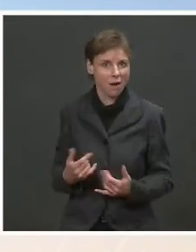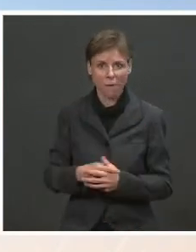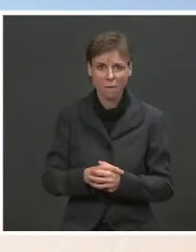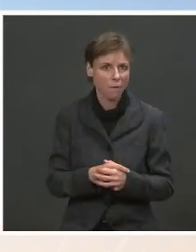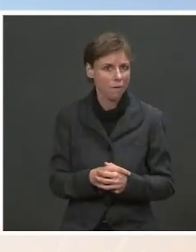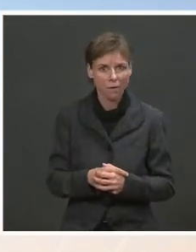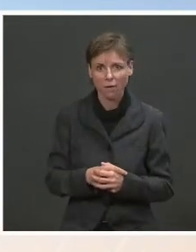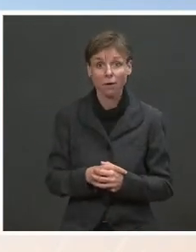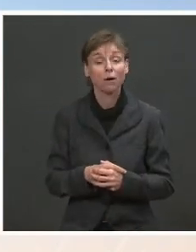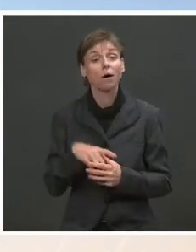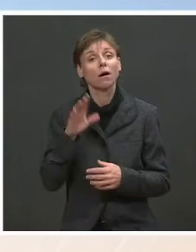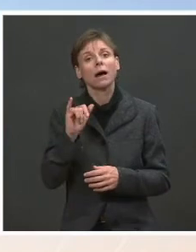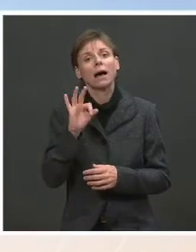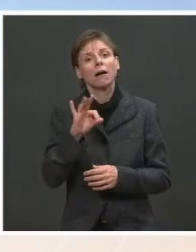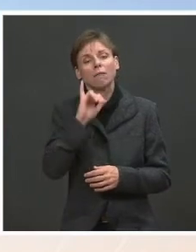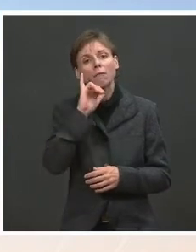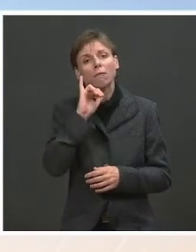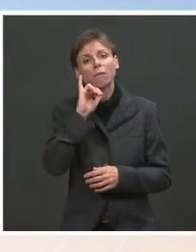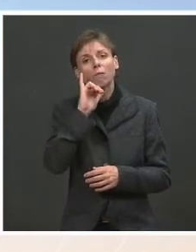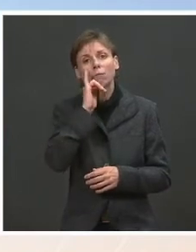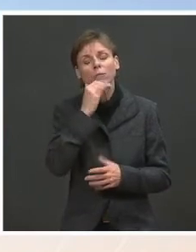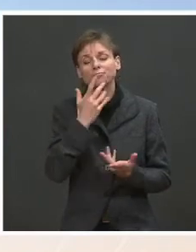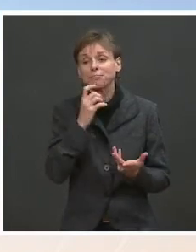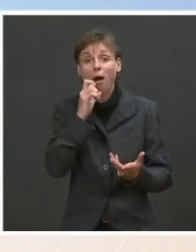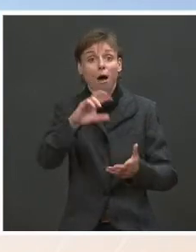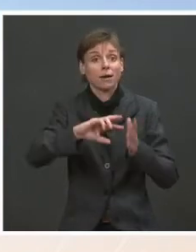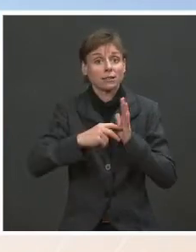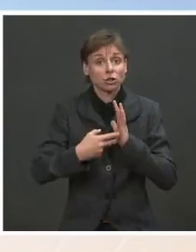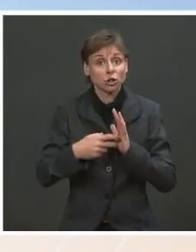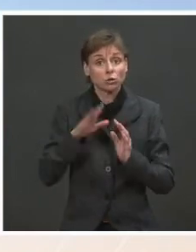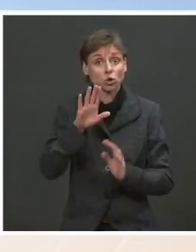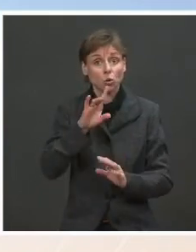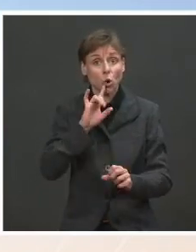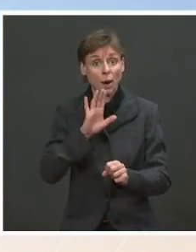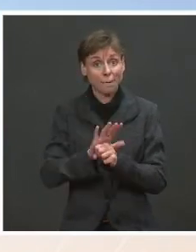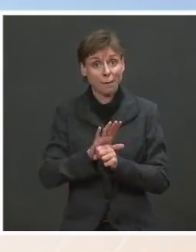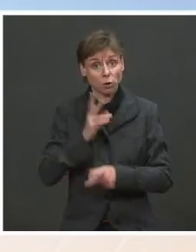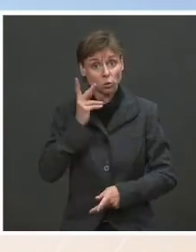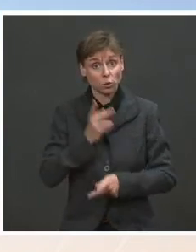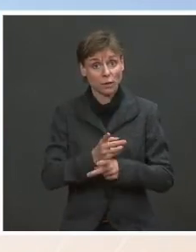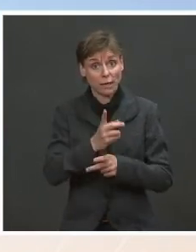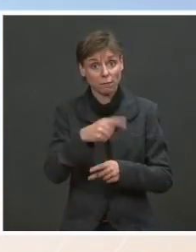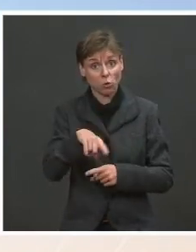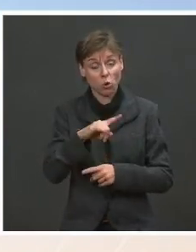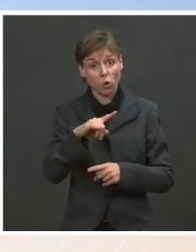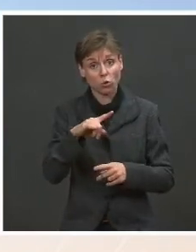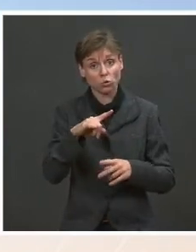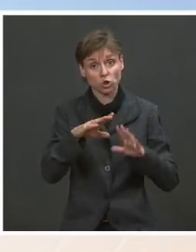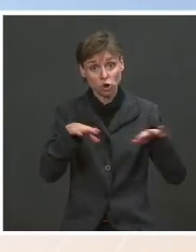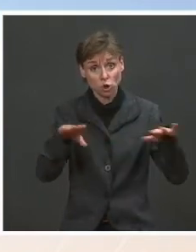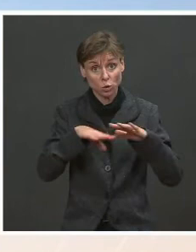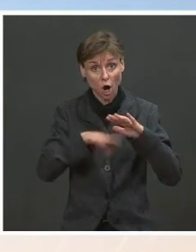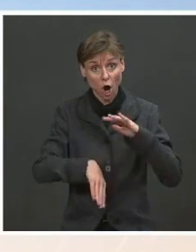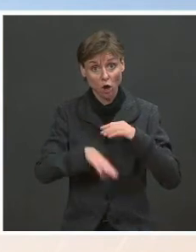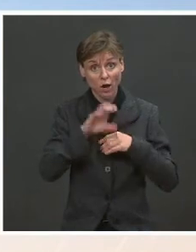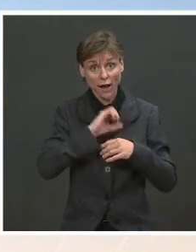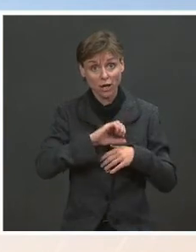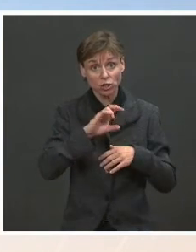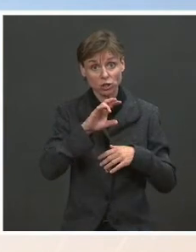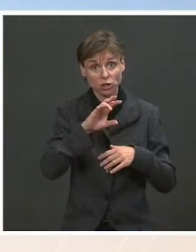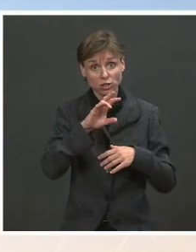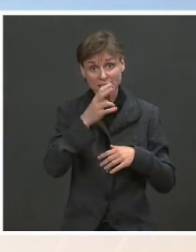if unintentionally, in your commitment to keep these these children under 17 or 17 under safe, if unintentionally, is the U.S.